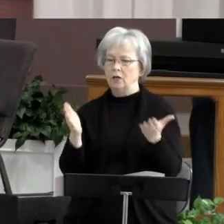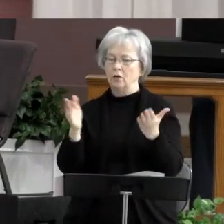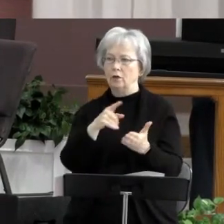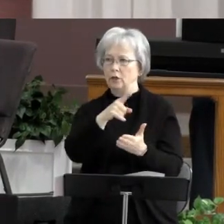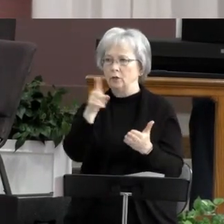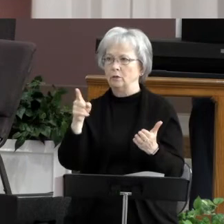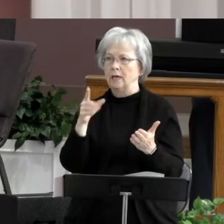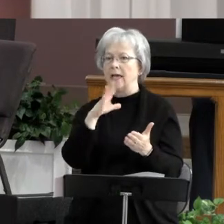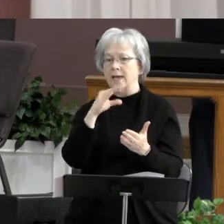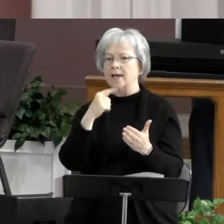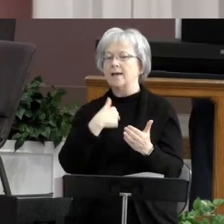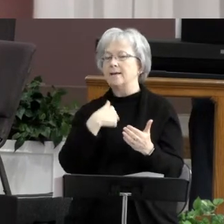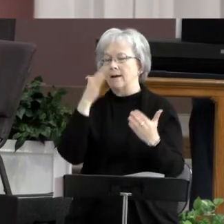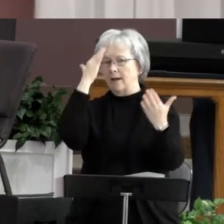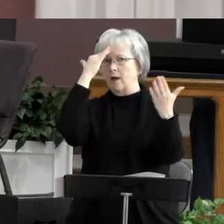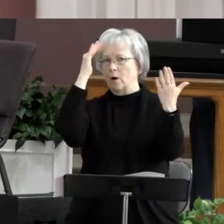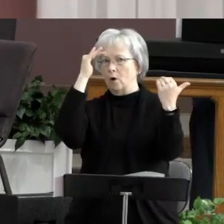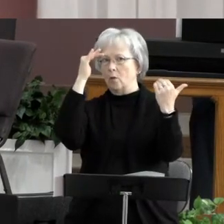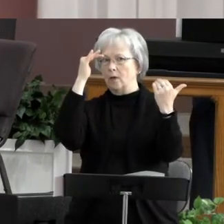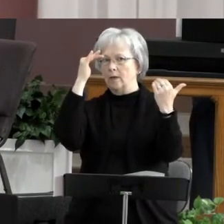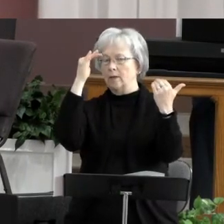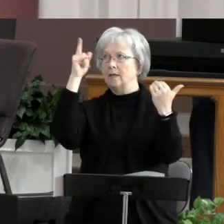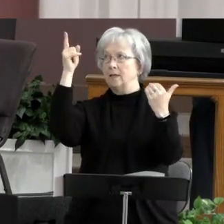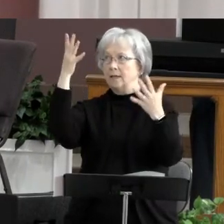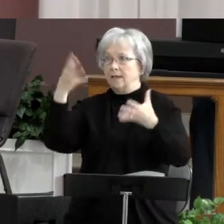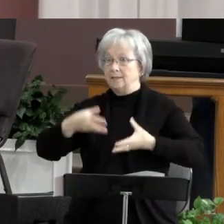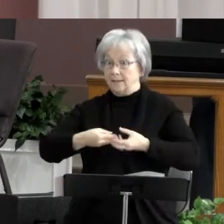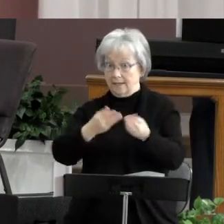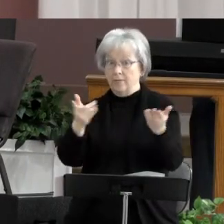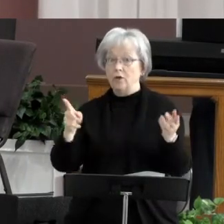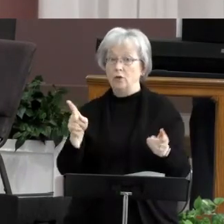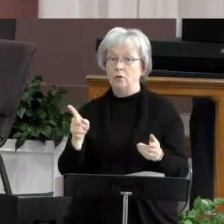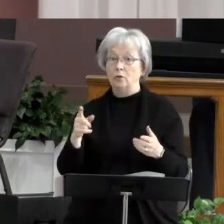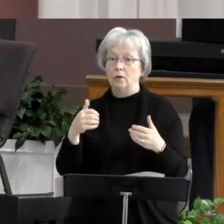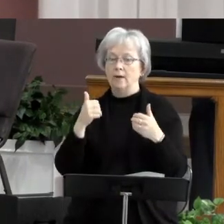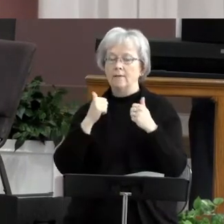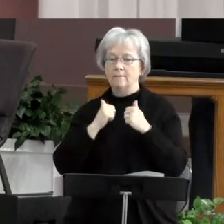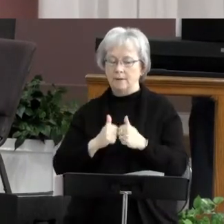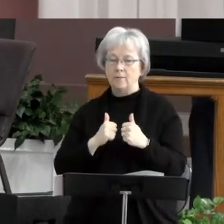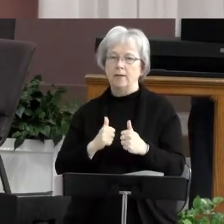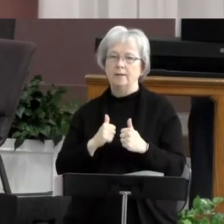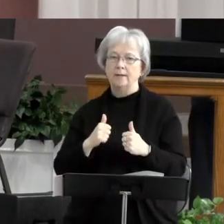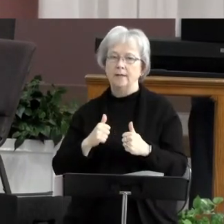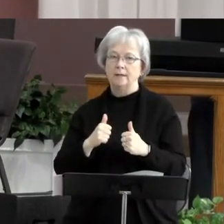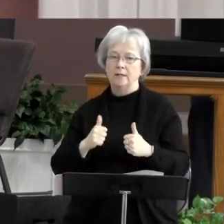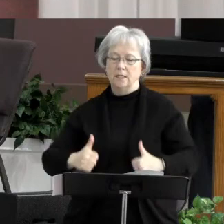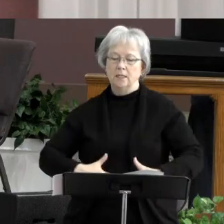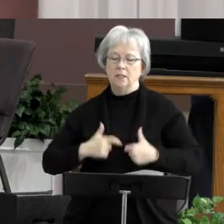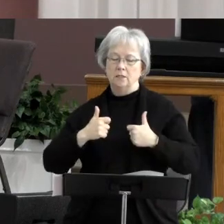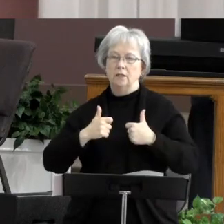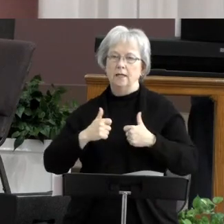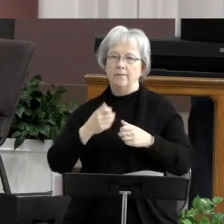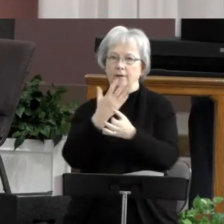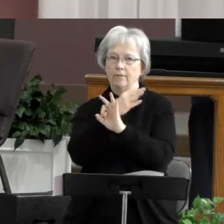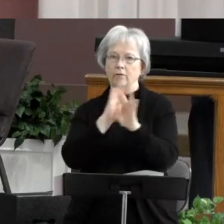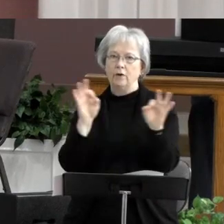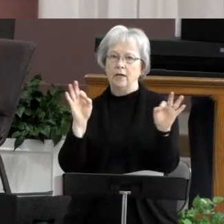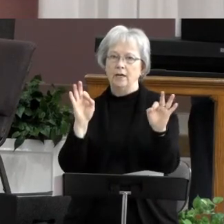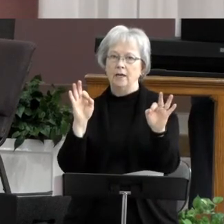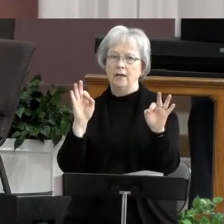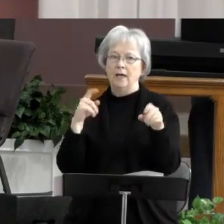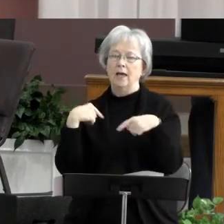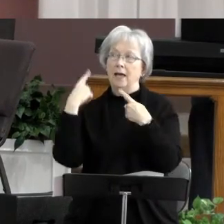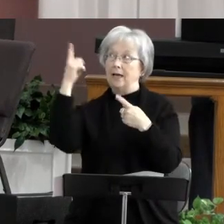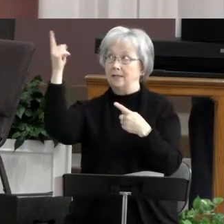I hope that He has given you the ability to live free as He intends for you to.